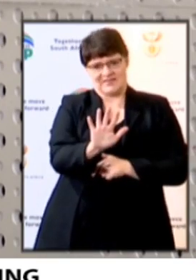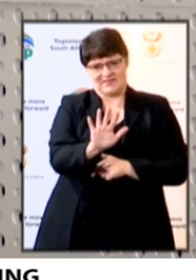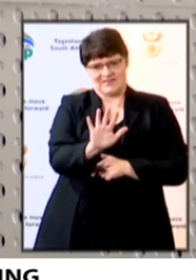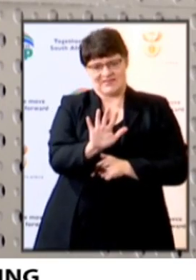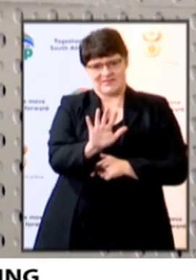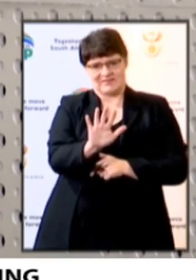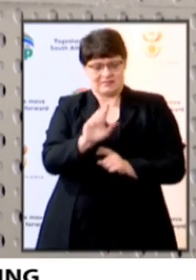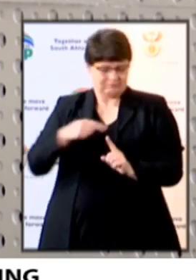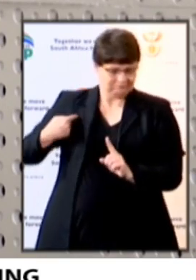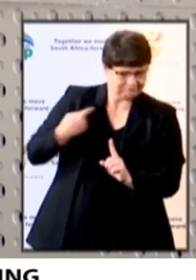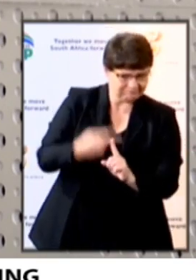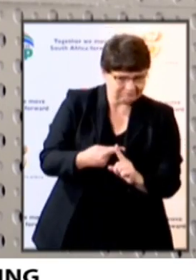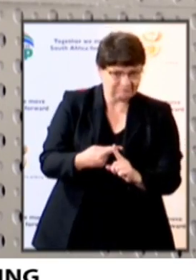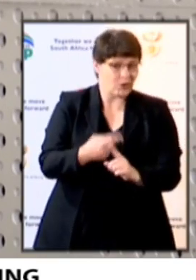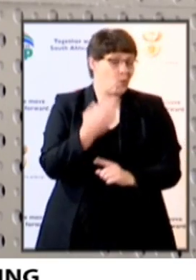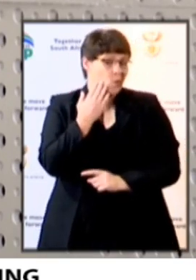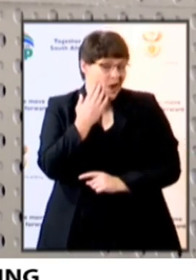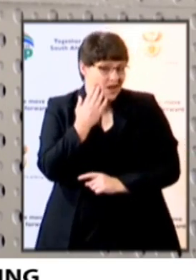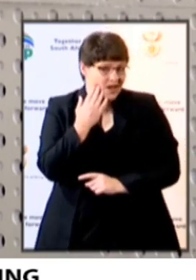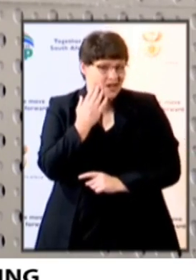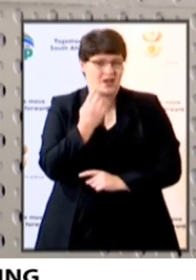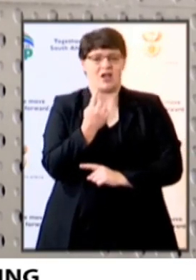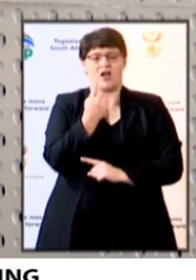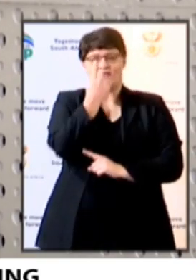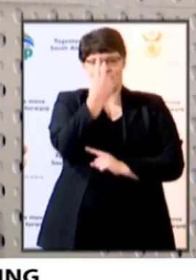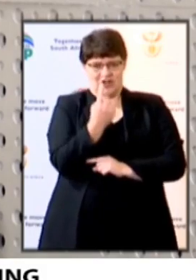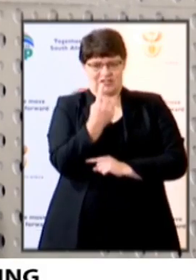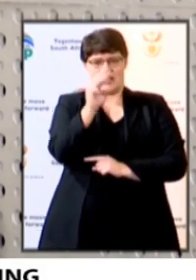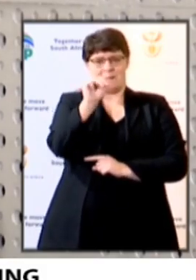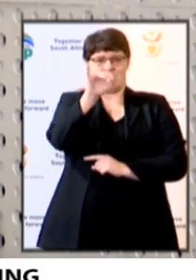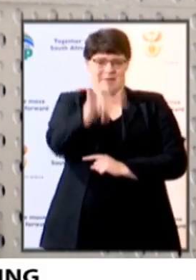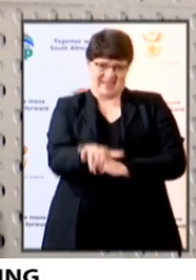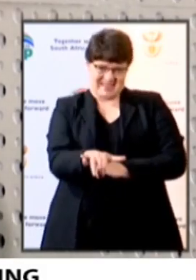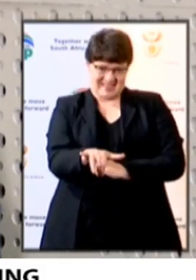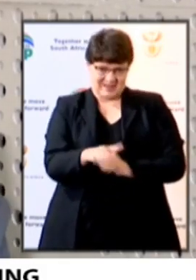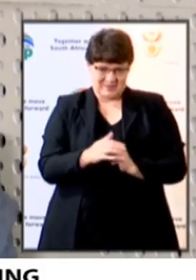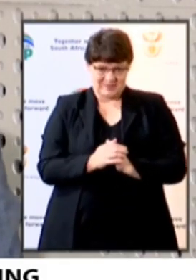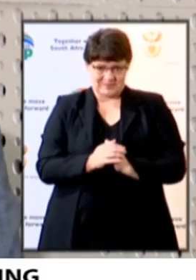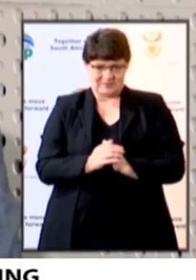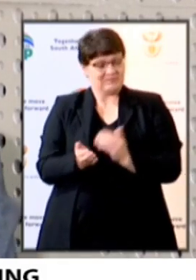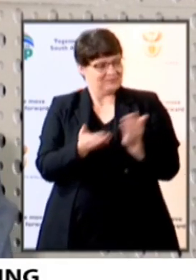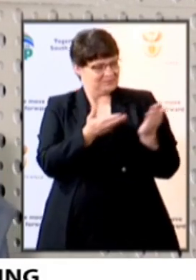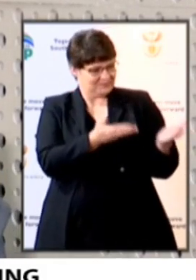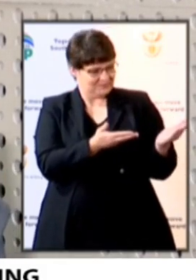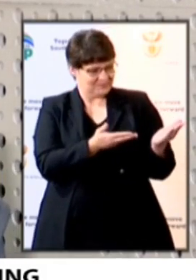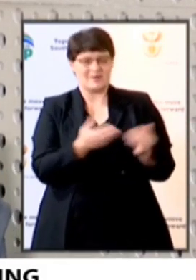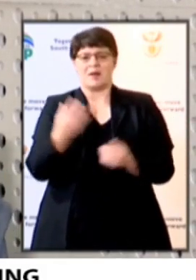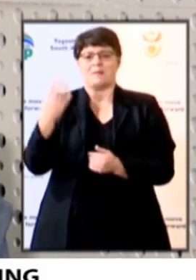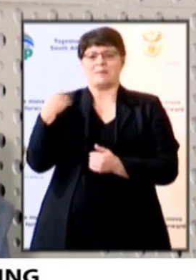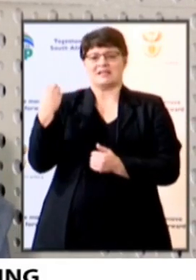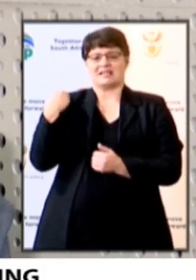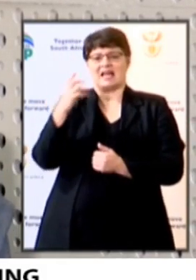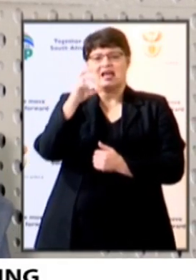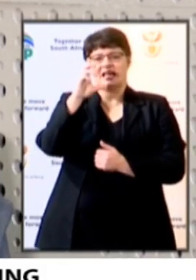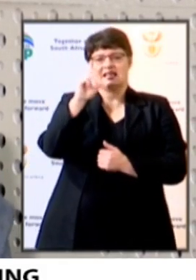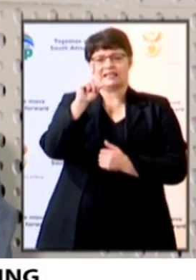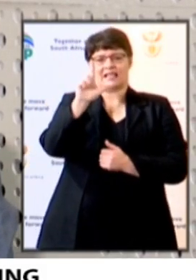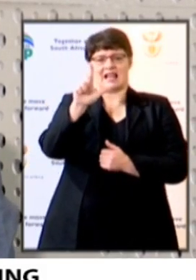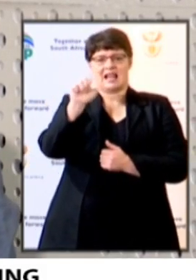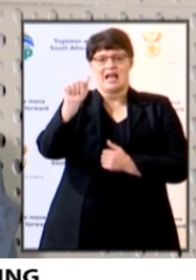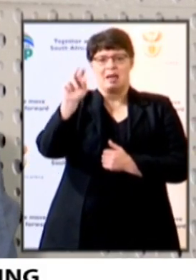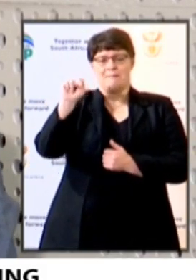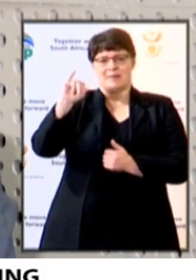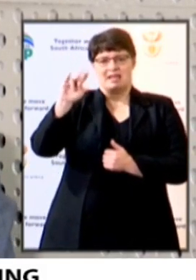until the 1st of May. Having said that, Minister Nkosazana Dlamini-Zuma,